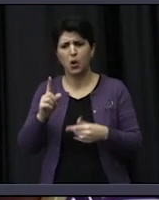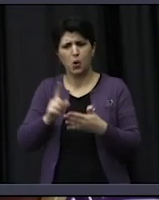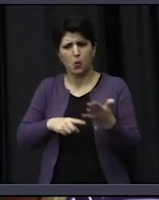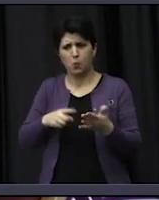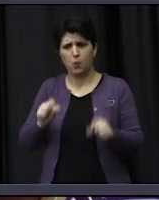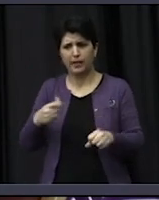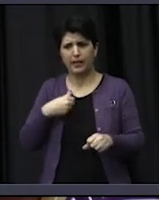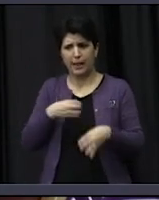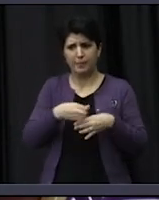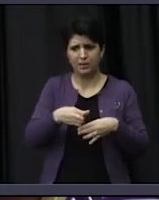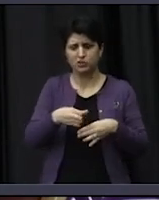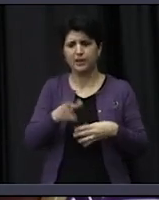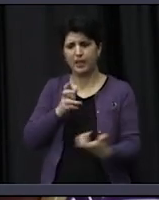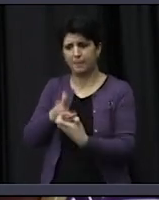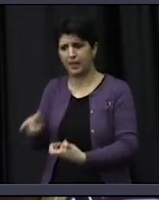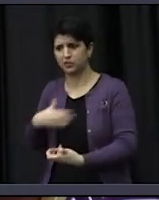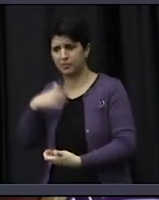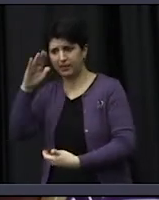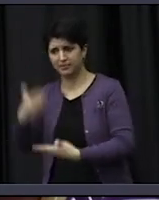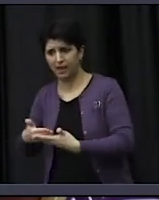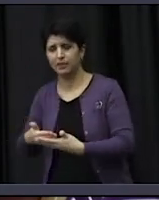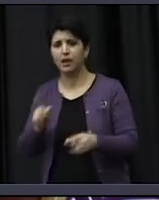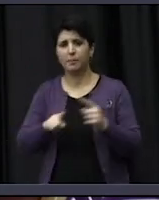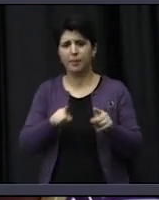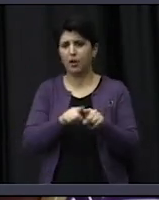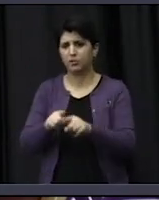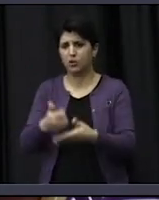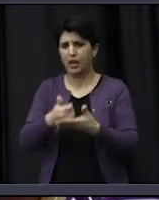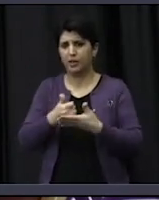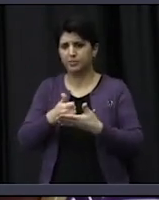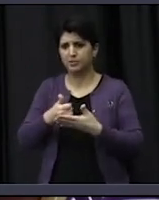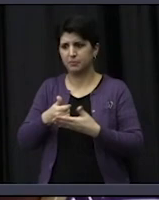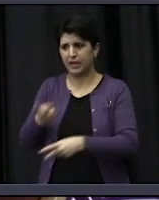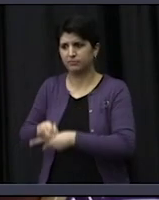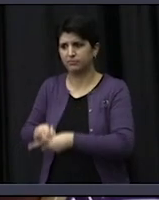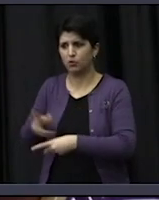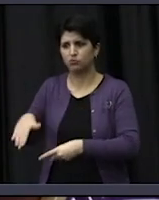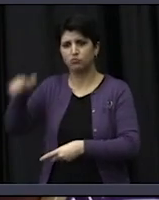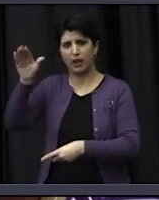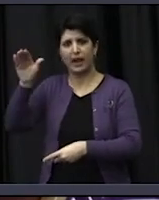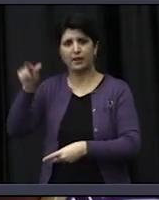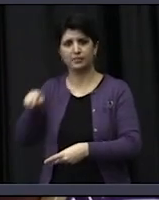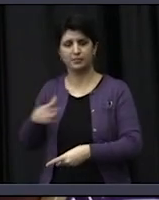him, but secondly helps me raise him to be the best Tristan that there